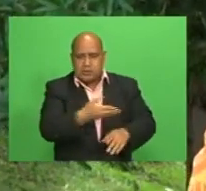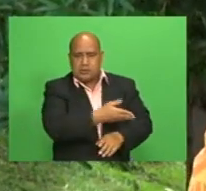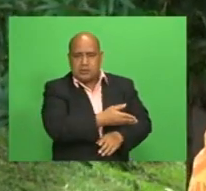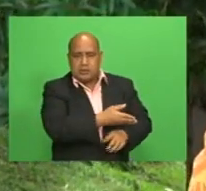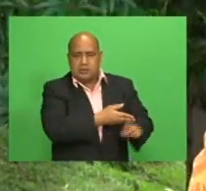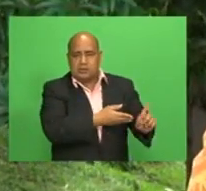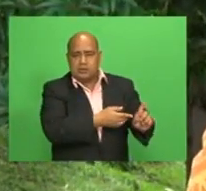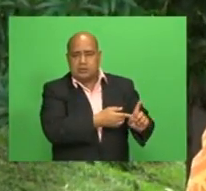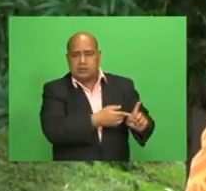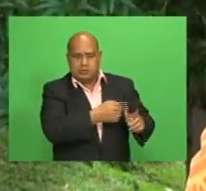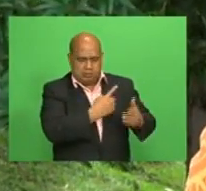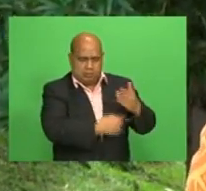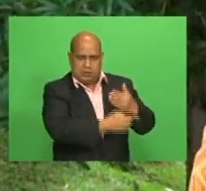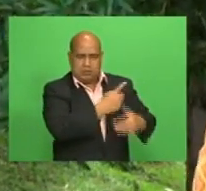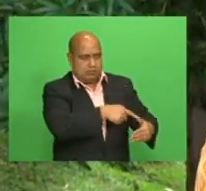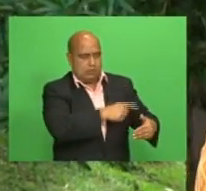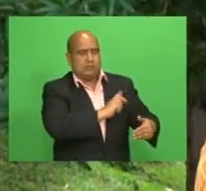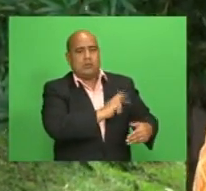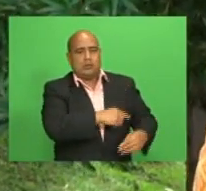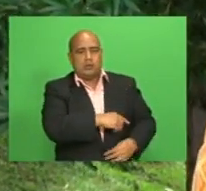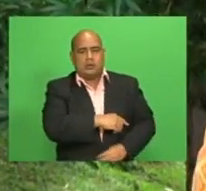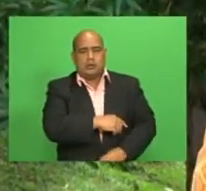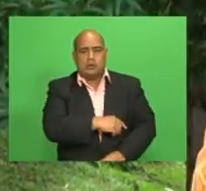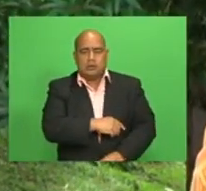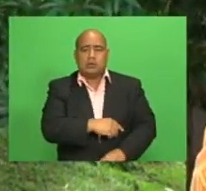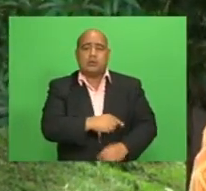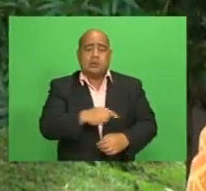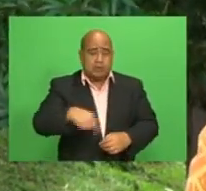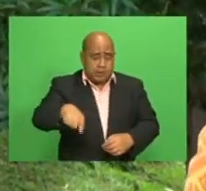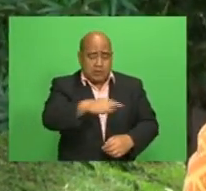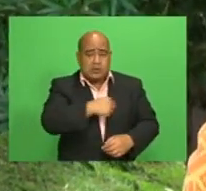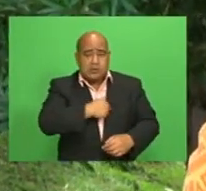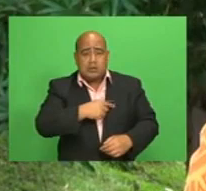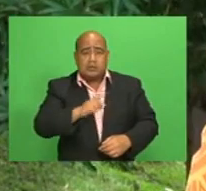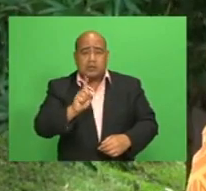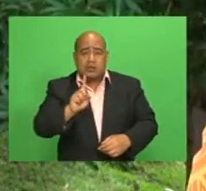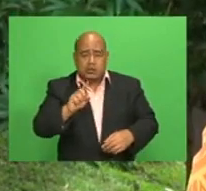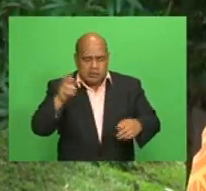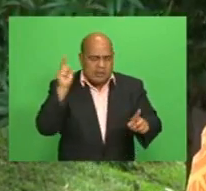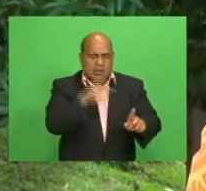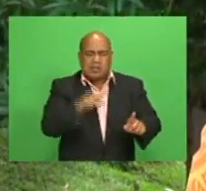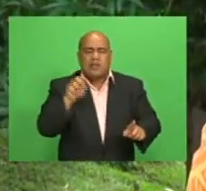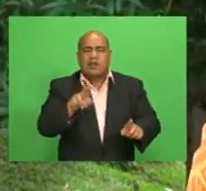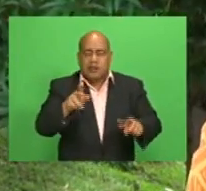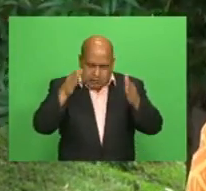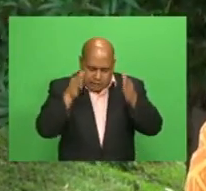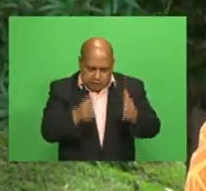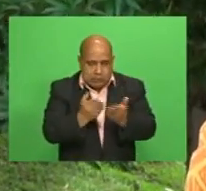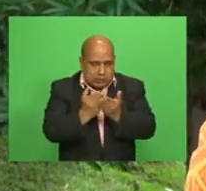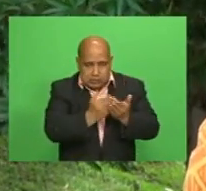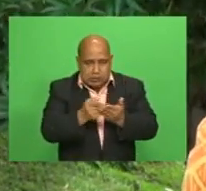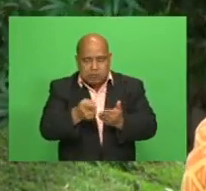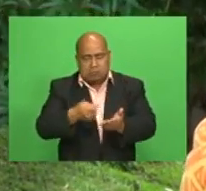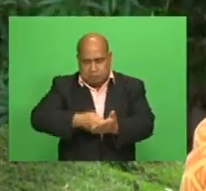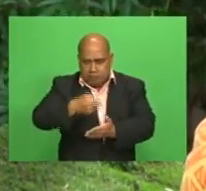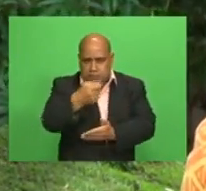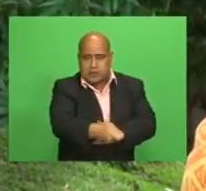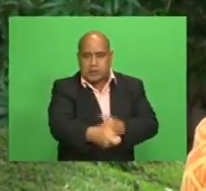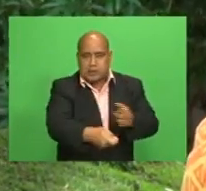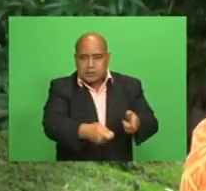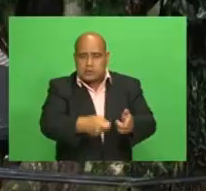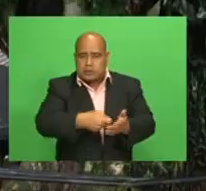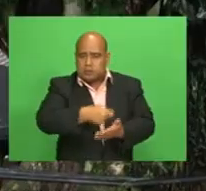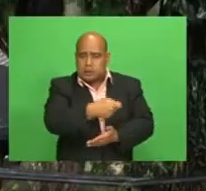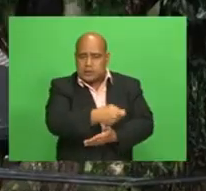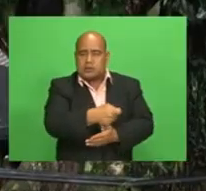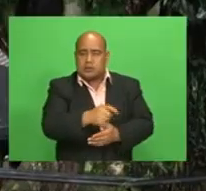But we are focusing on what we are here for, we paid for, because we pay our tuition fees for the betterment of